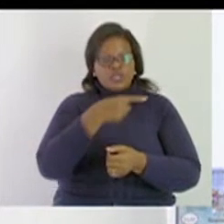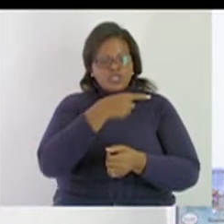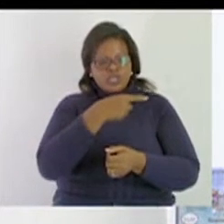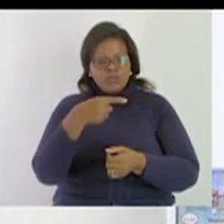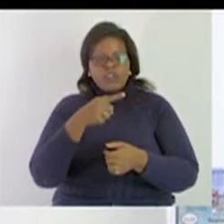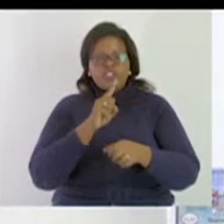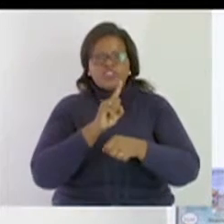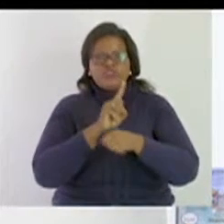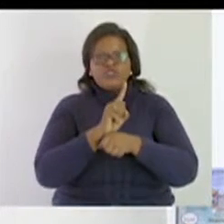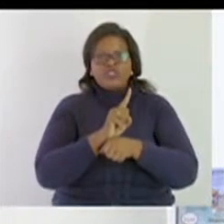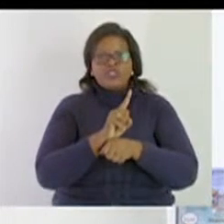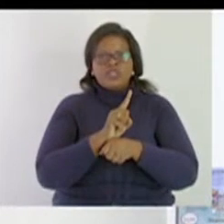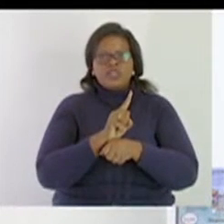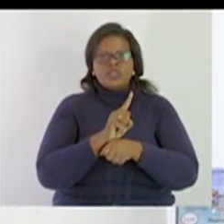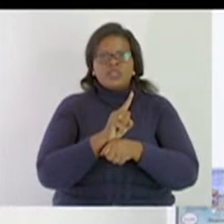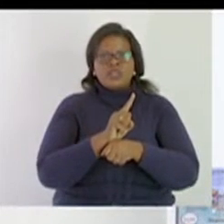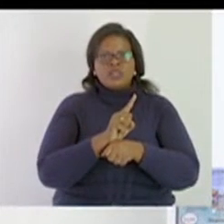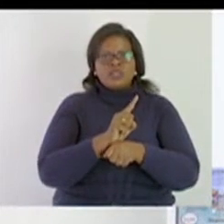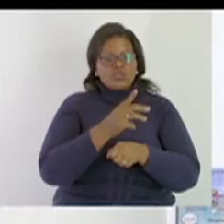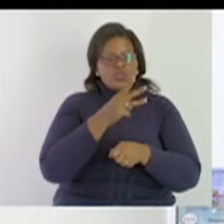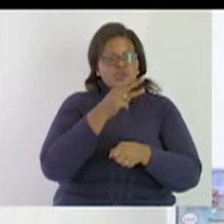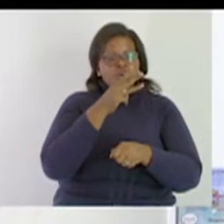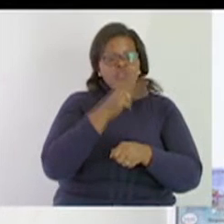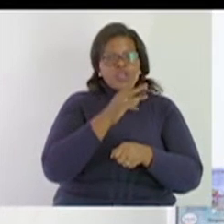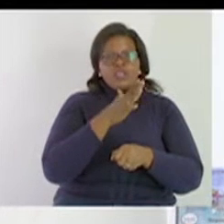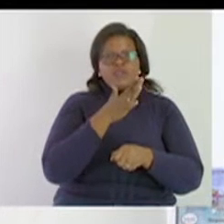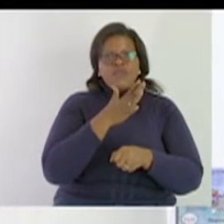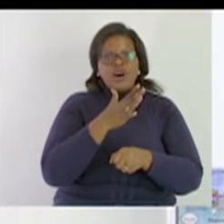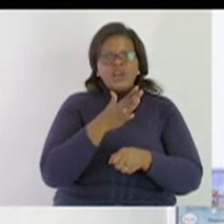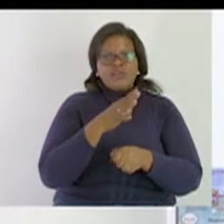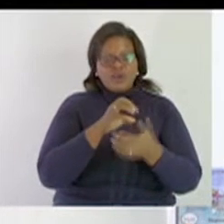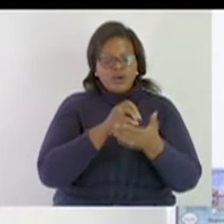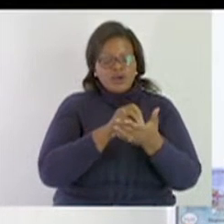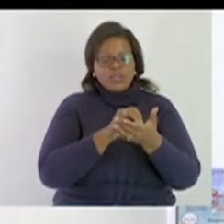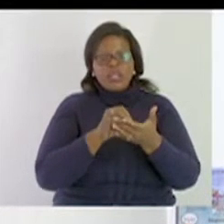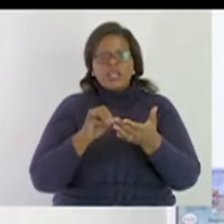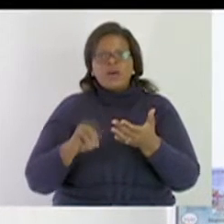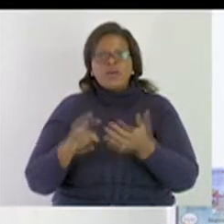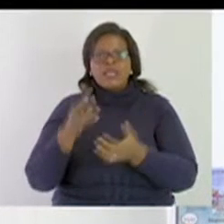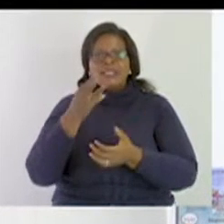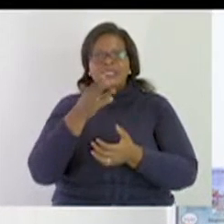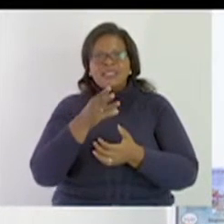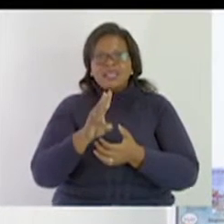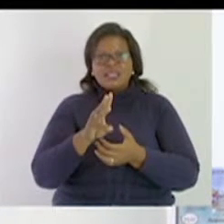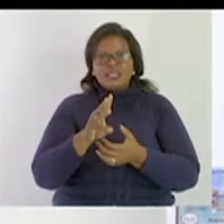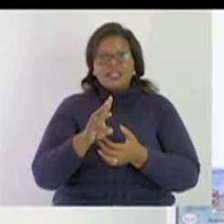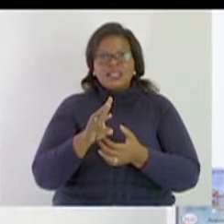first. So 35 minus 6 is equal to